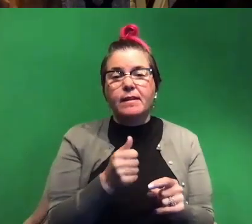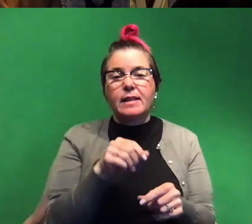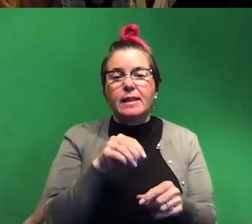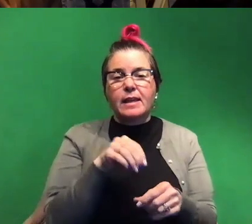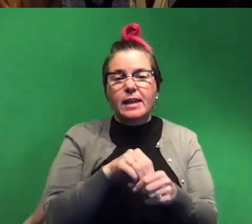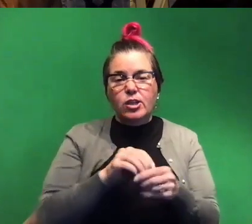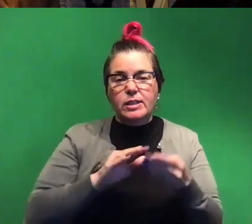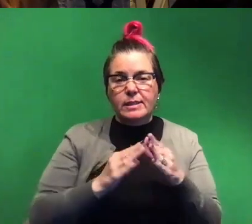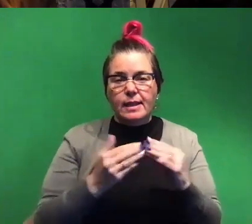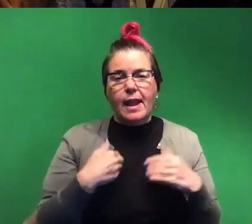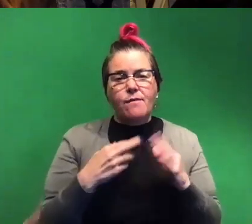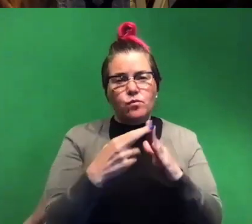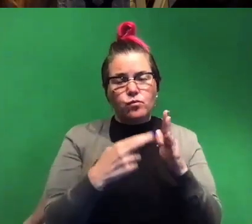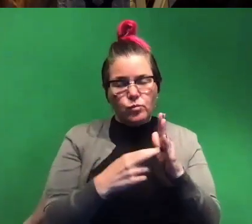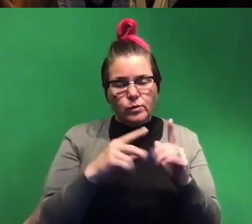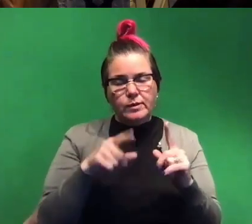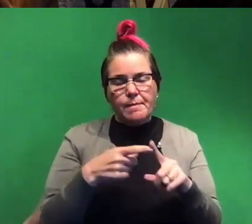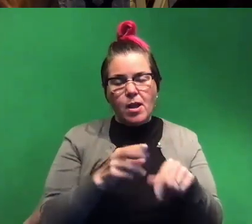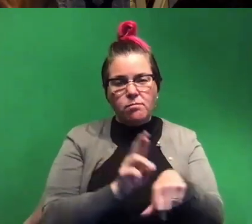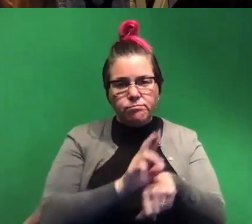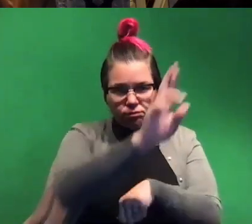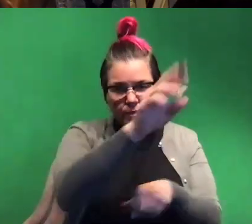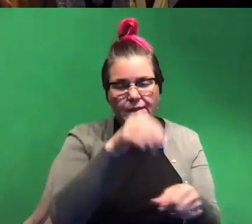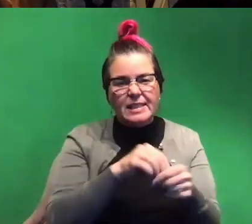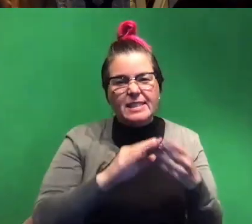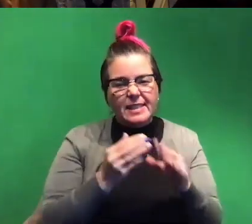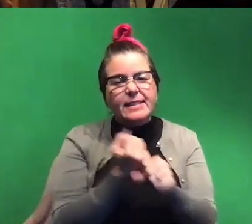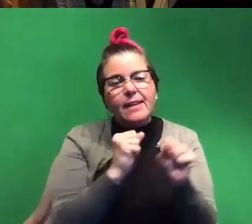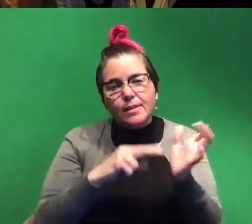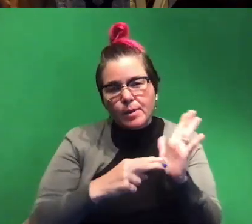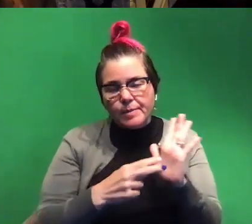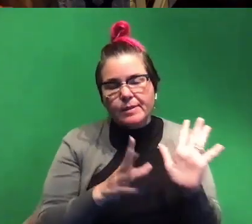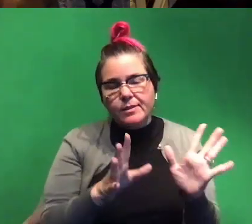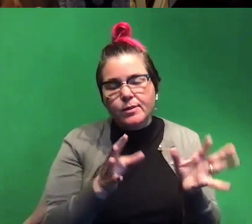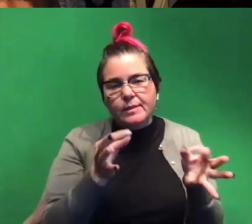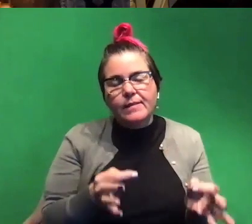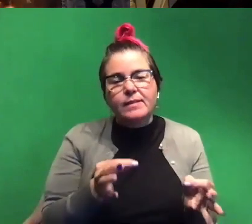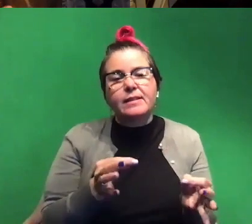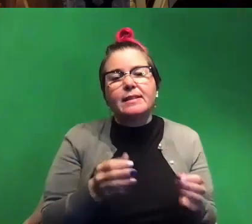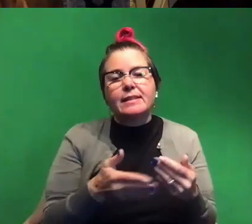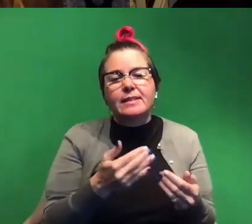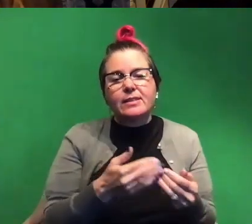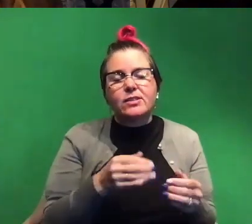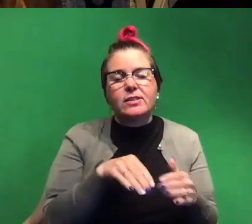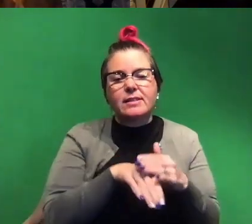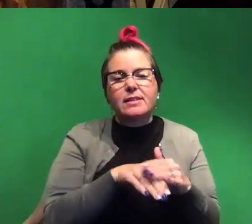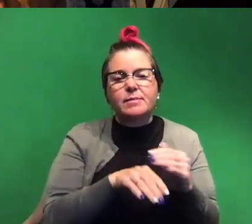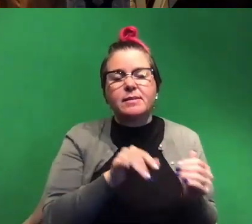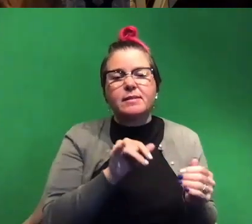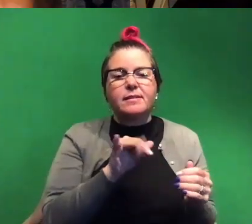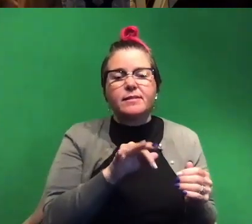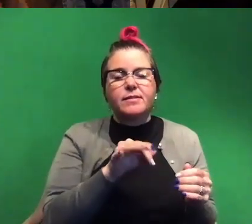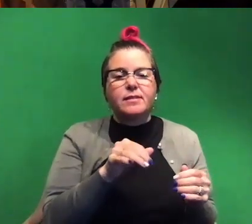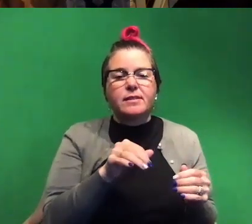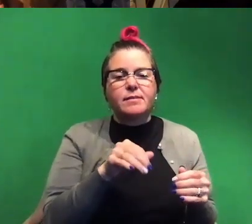there are rules about launching rockets in a city for safety, so it's definitely easier accessibility wise if